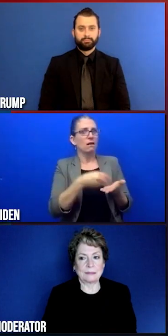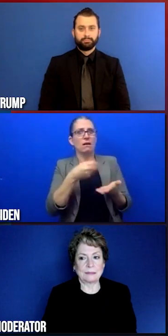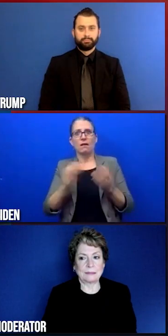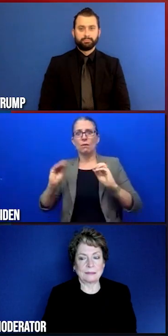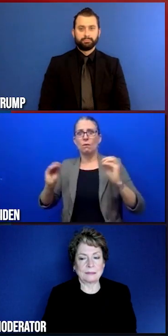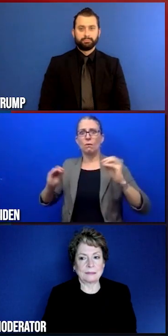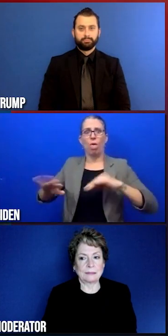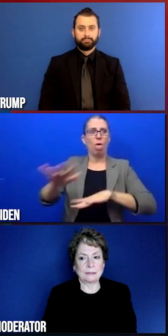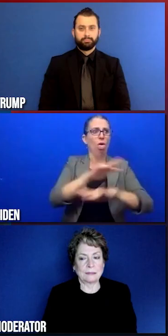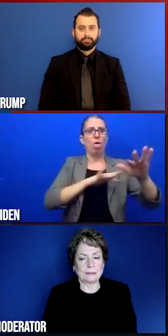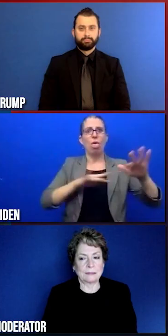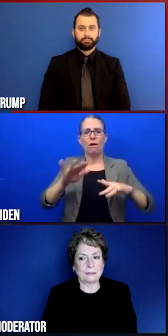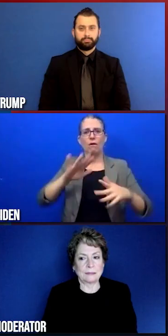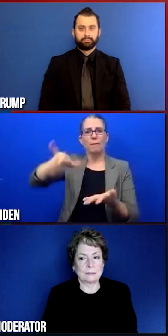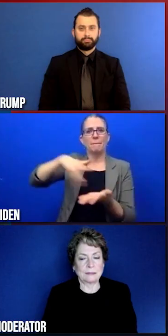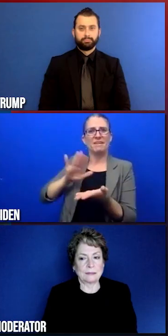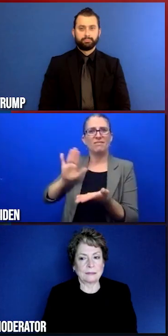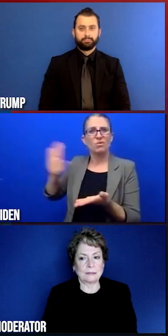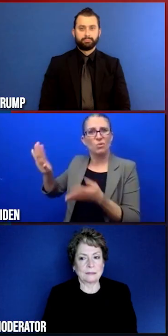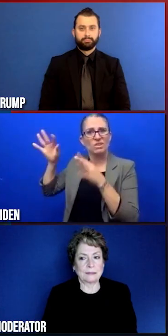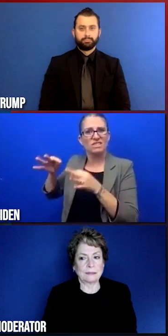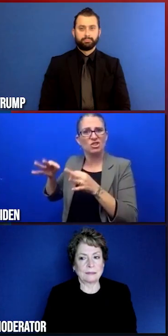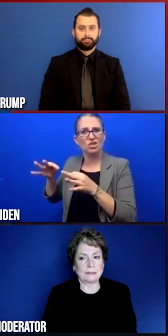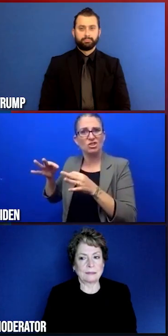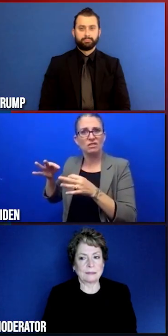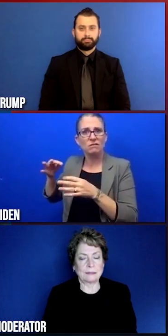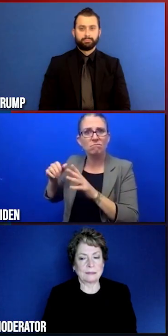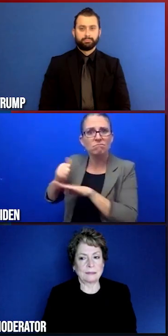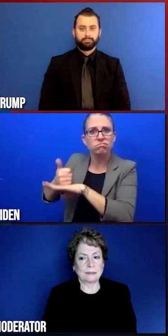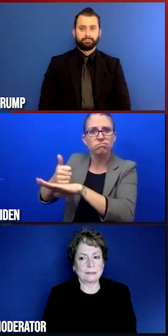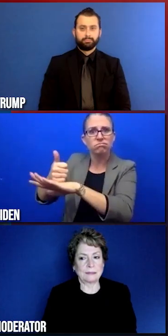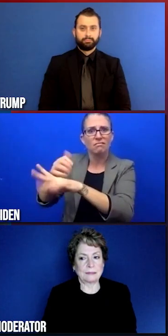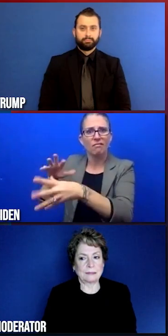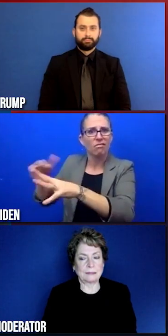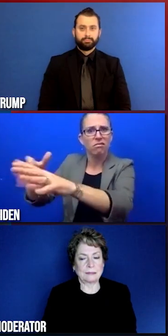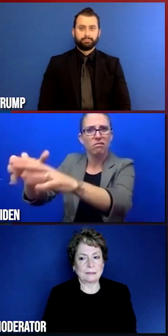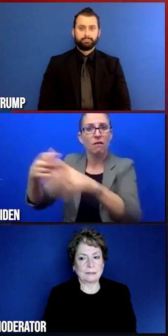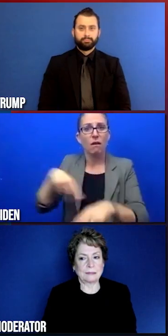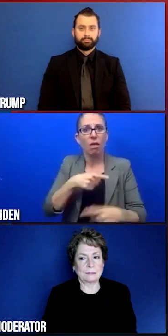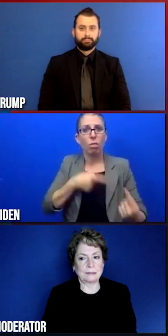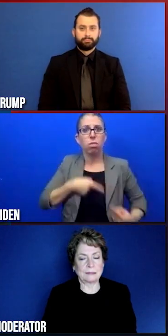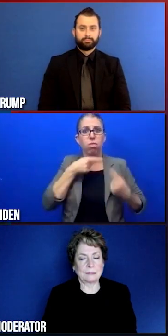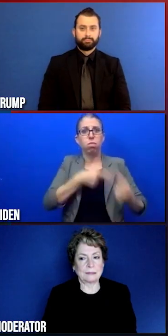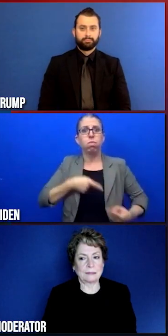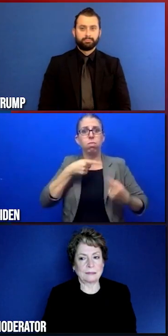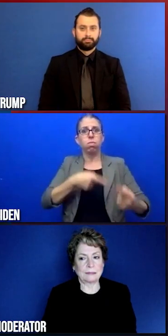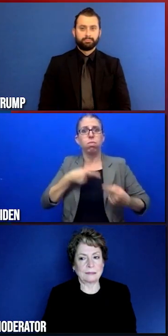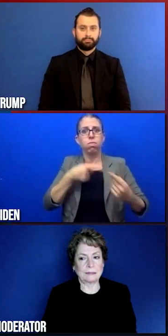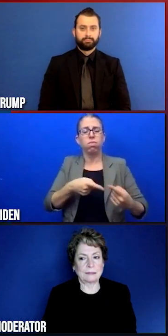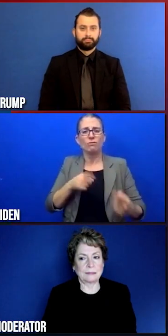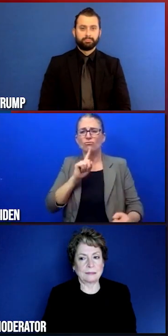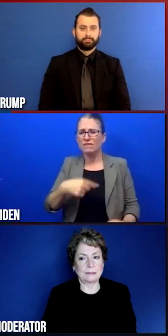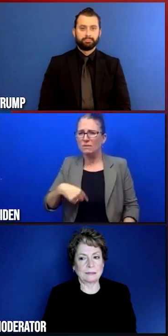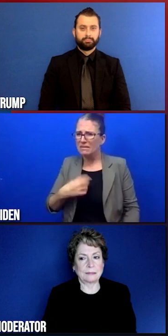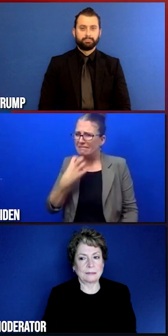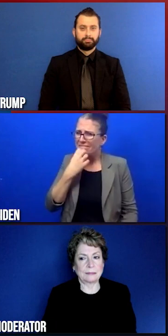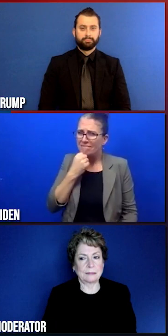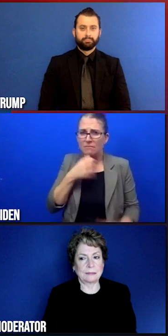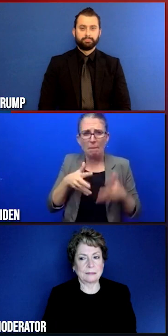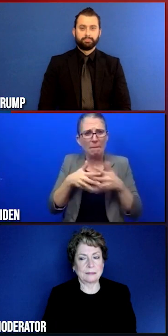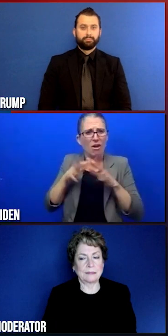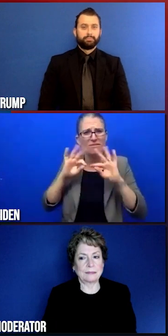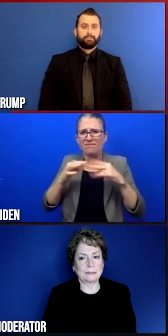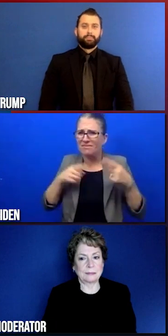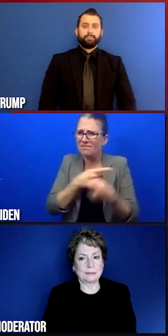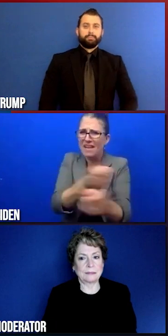trouble. We should be talking about your families, but that's the last thing he wants to talk about. I want to talk about North Korea. Excuse me, I do